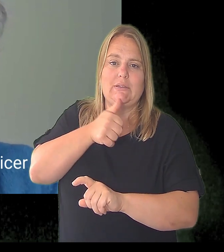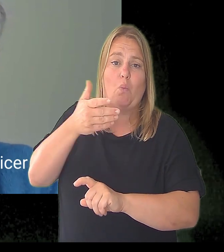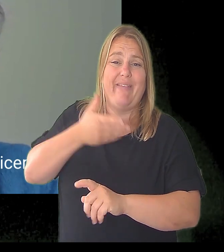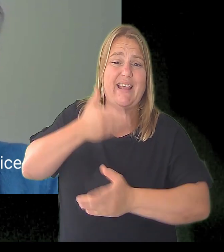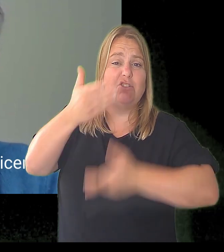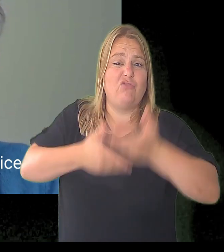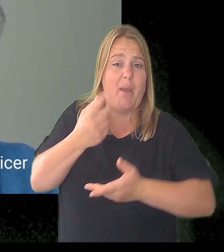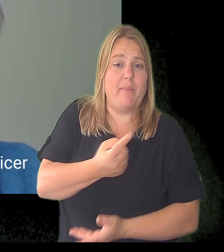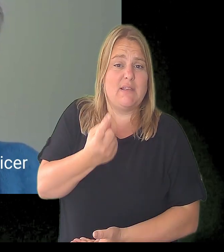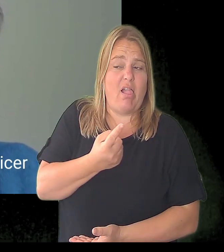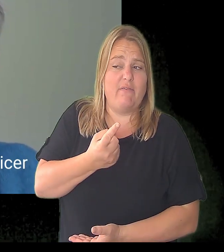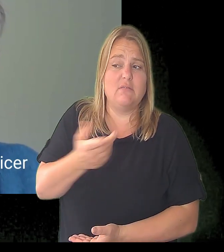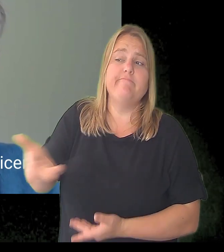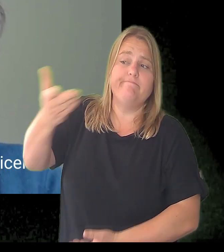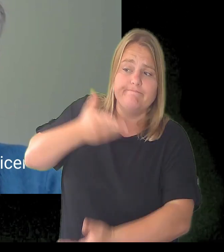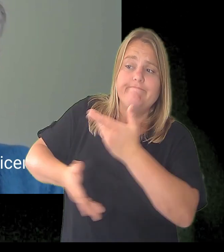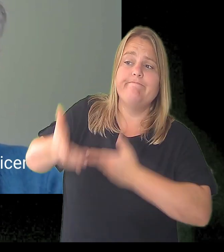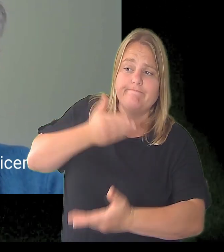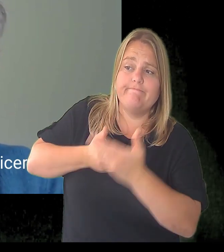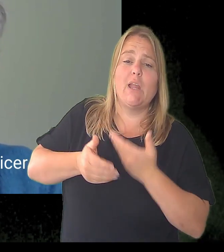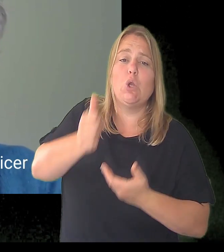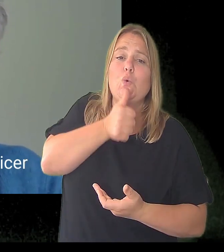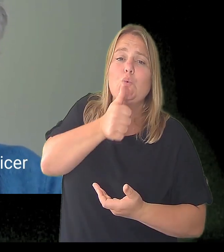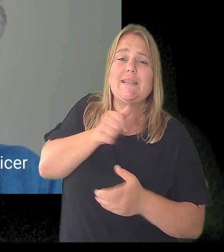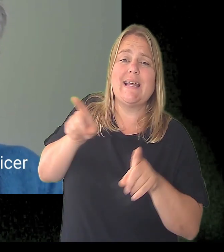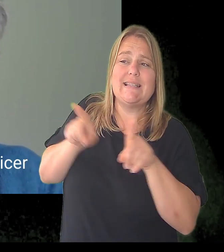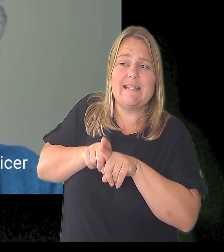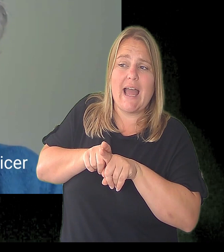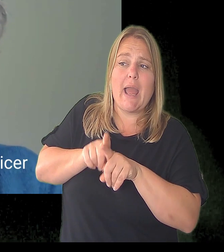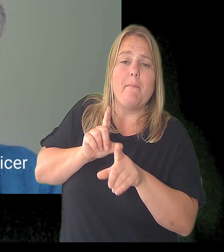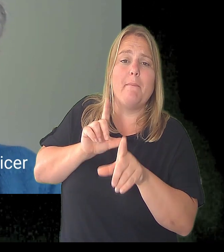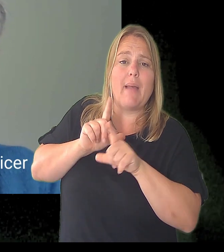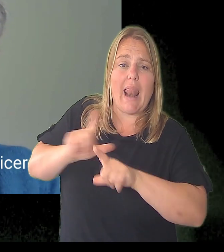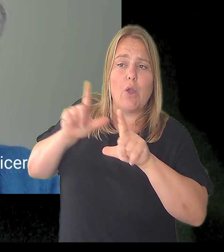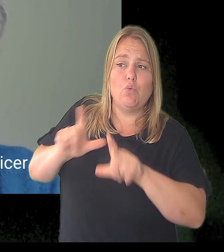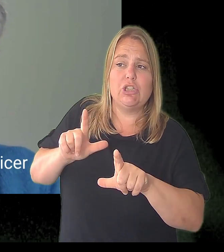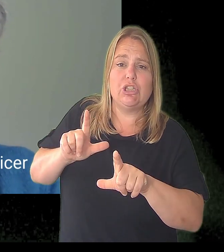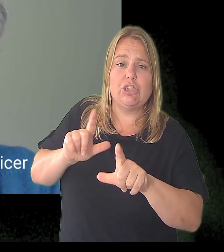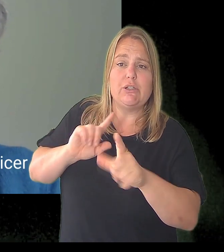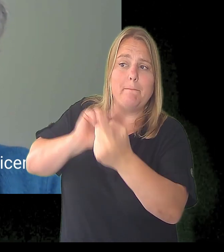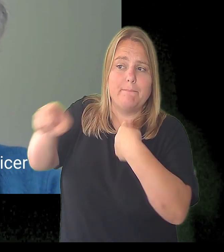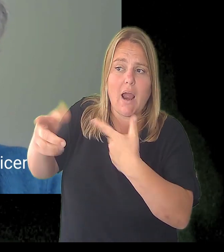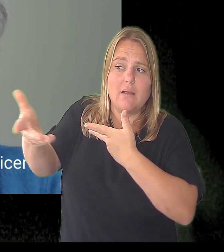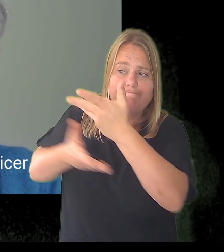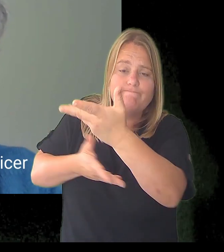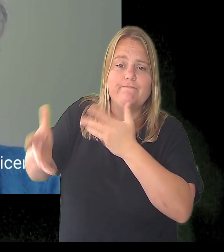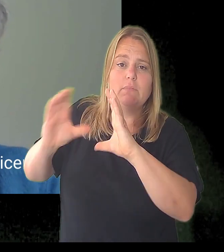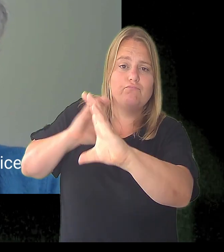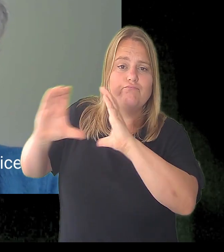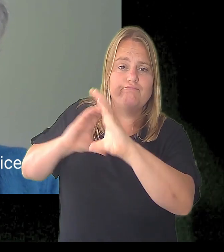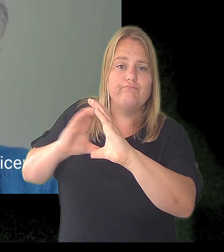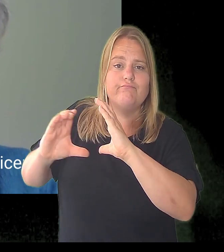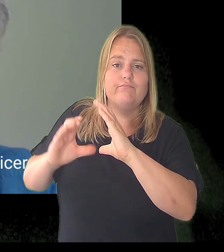describing themselves, to value that this is how they think of themselves, and to use that language in order to